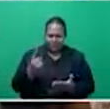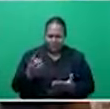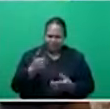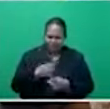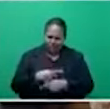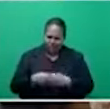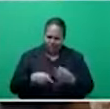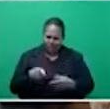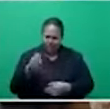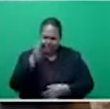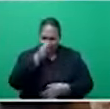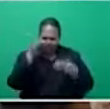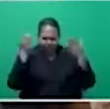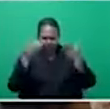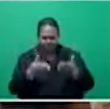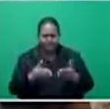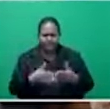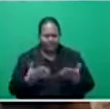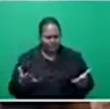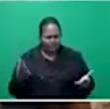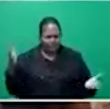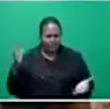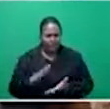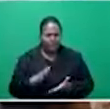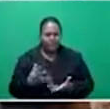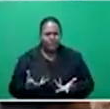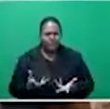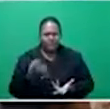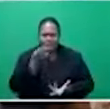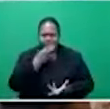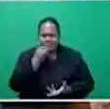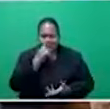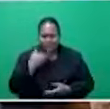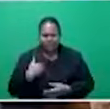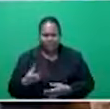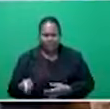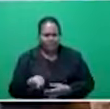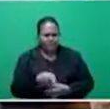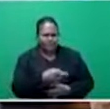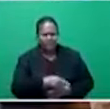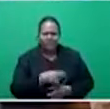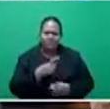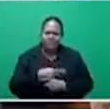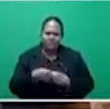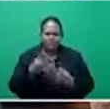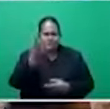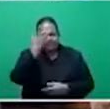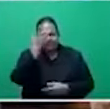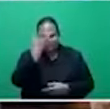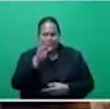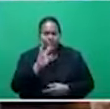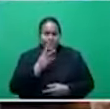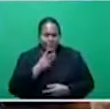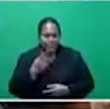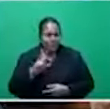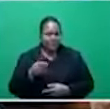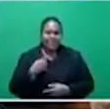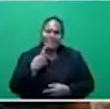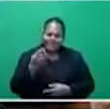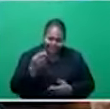That, you know, suddenly we'll be all reduced, we'll become, I don't know, whatever she was saying. And she went on about Indians. She actually lied. She said she did not say Indians, but she